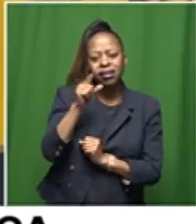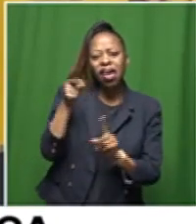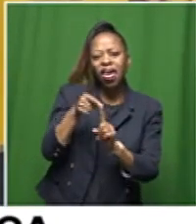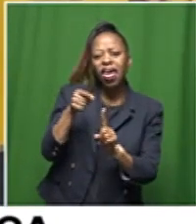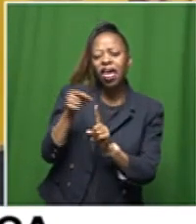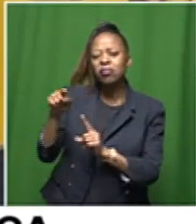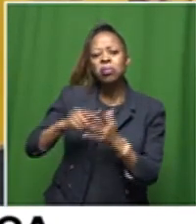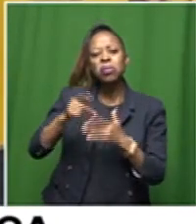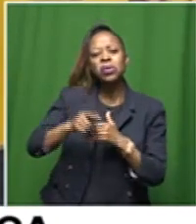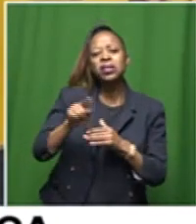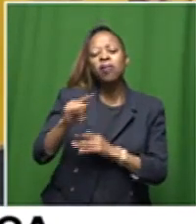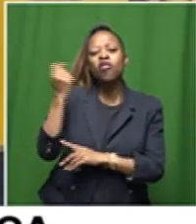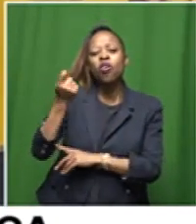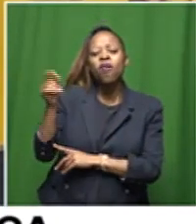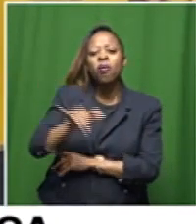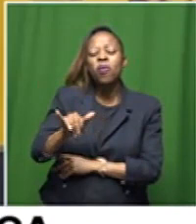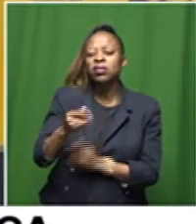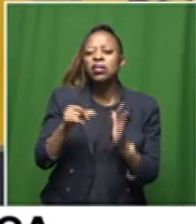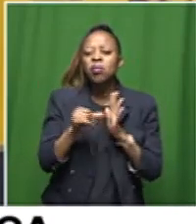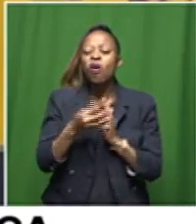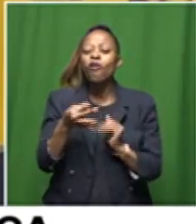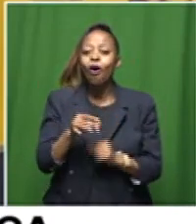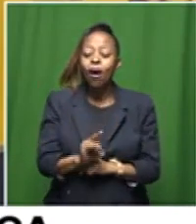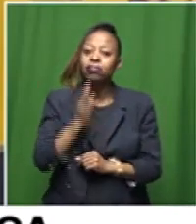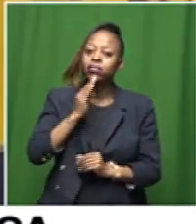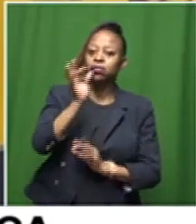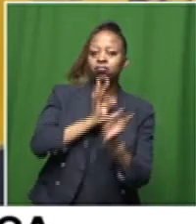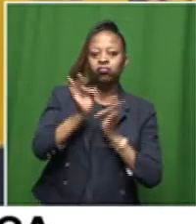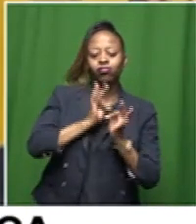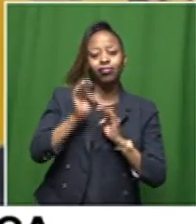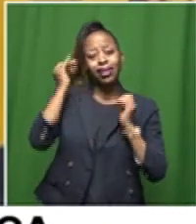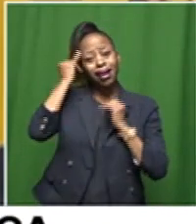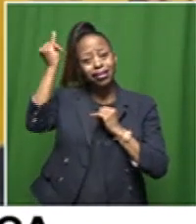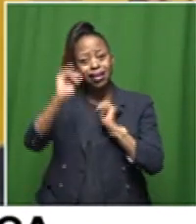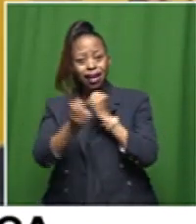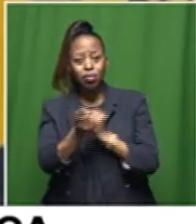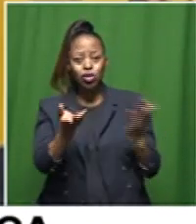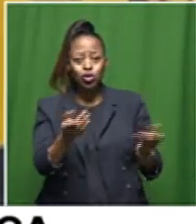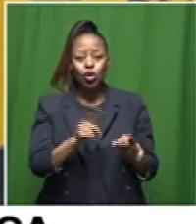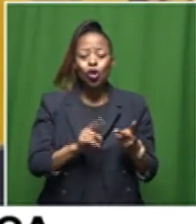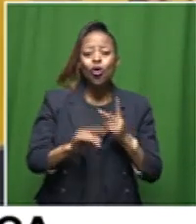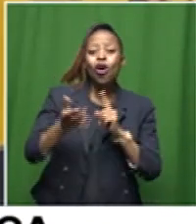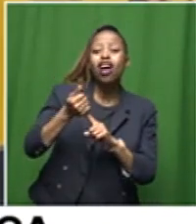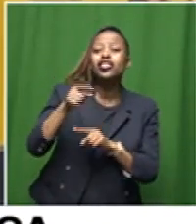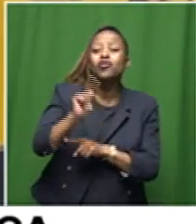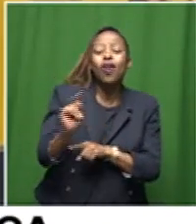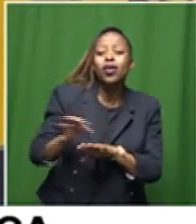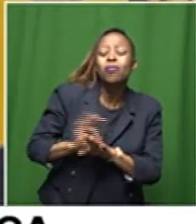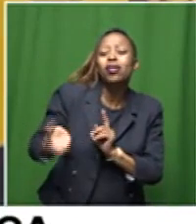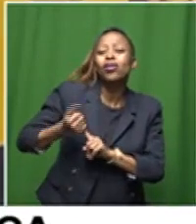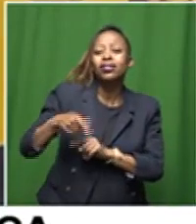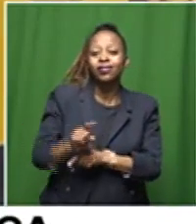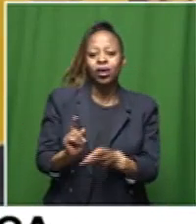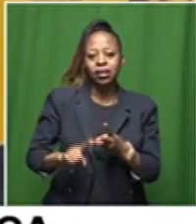the Rural Health Matters program is all about. So take us through what came about this idea, and of course, what is the main aim? Which procedures are you looking